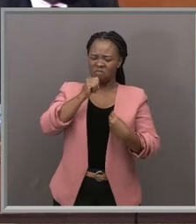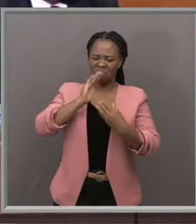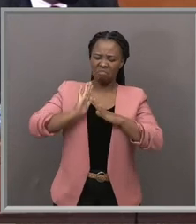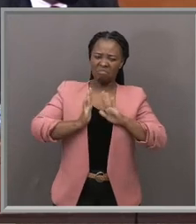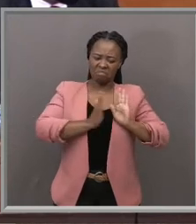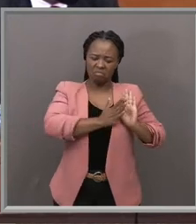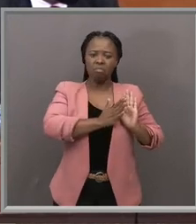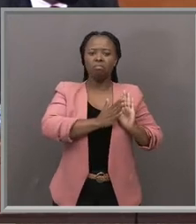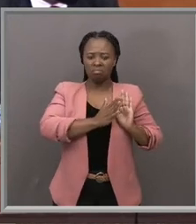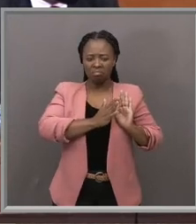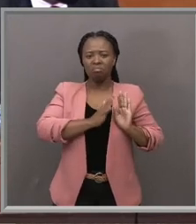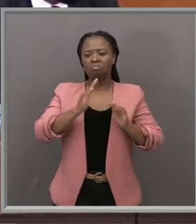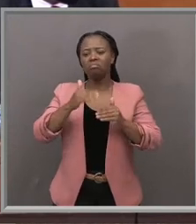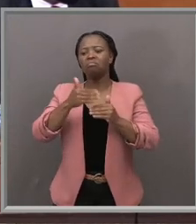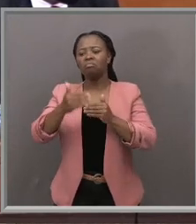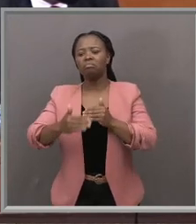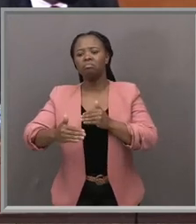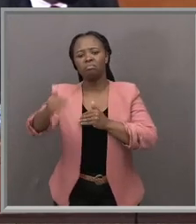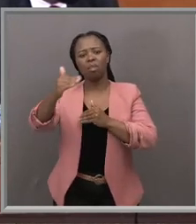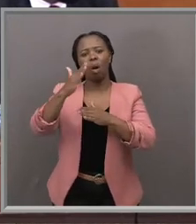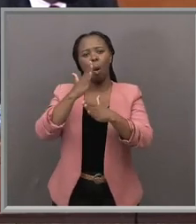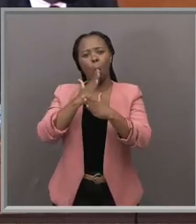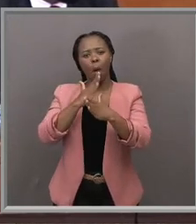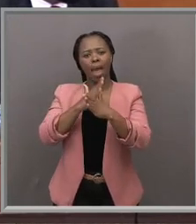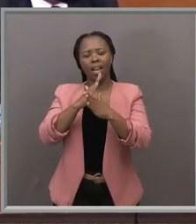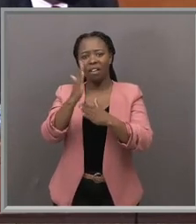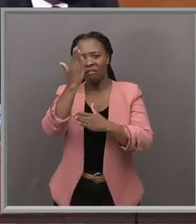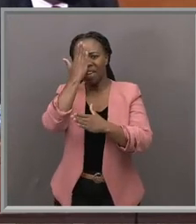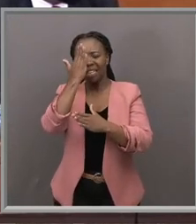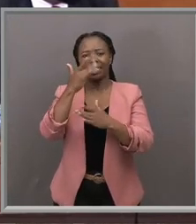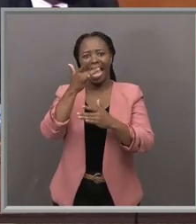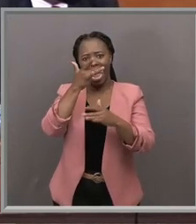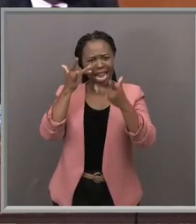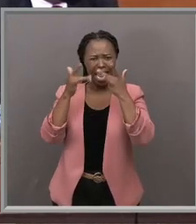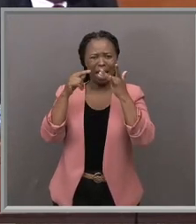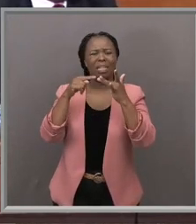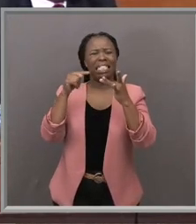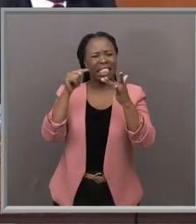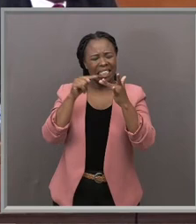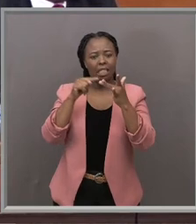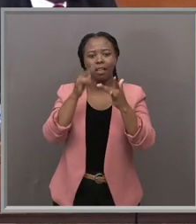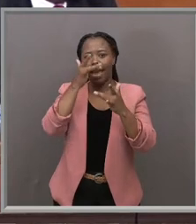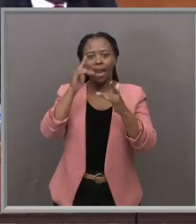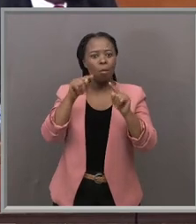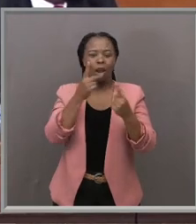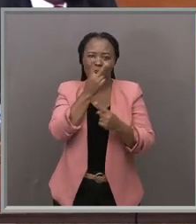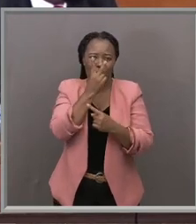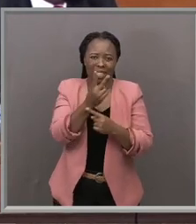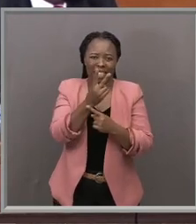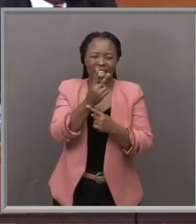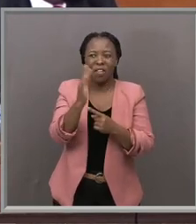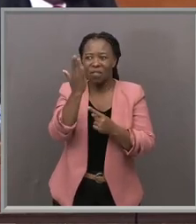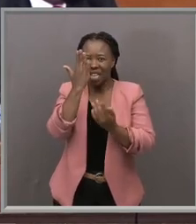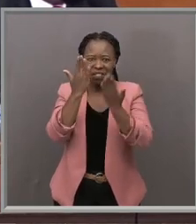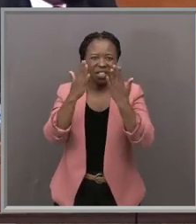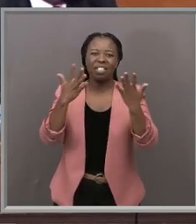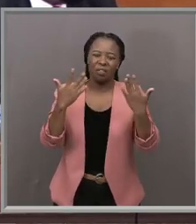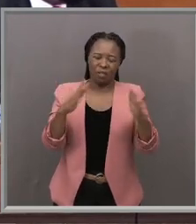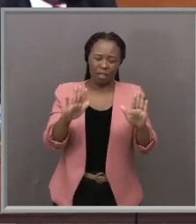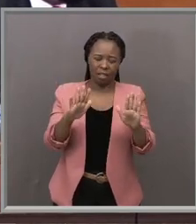go and work to face the enemy, this invisible enemy. We must make it